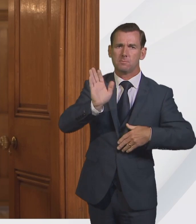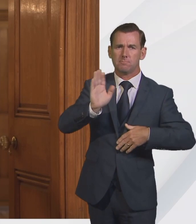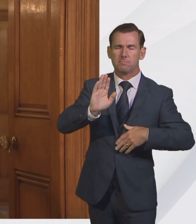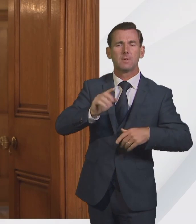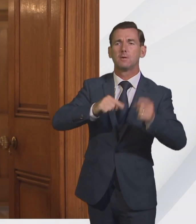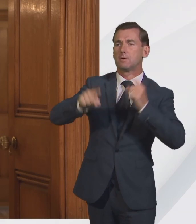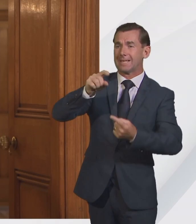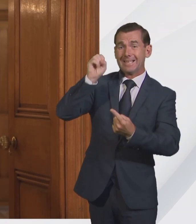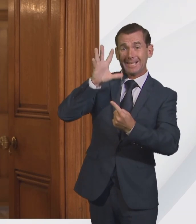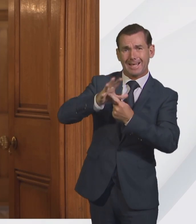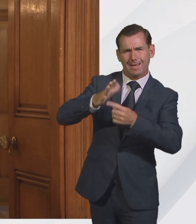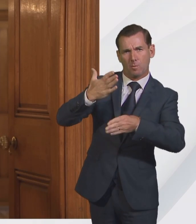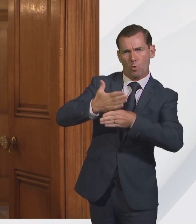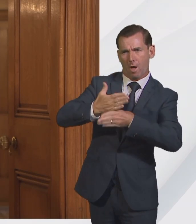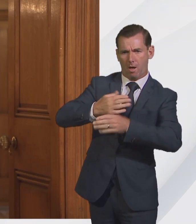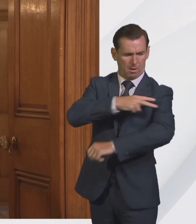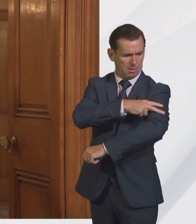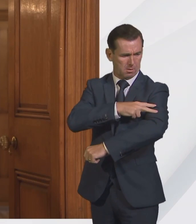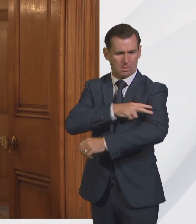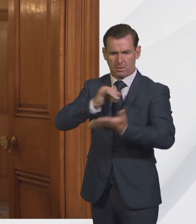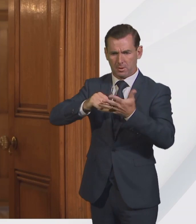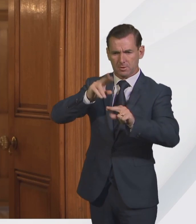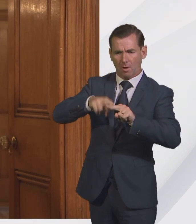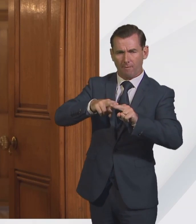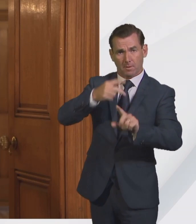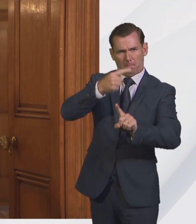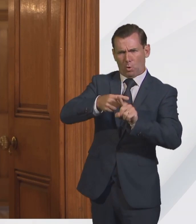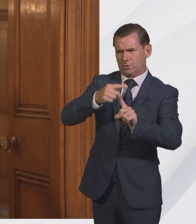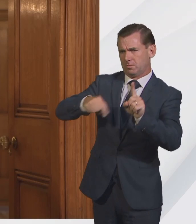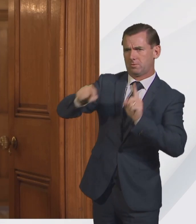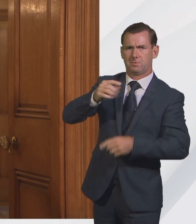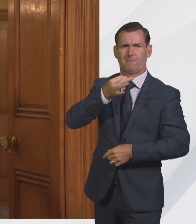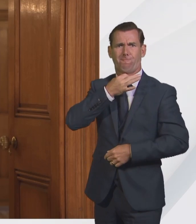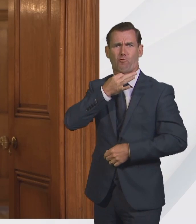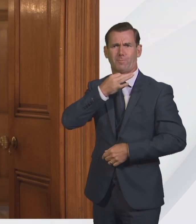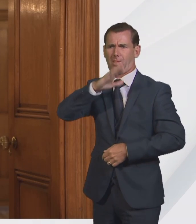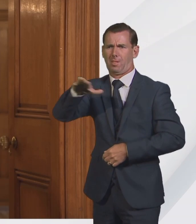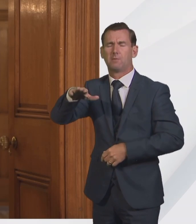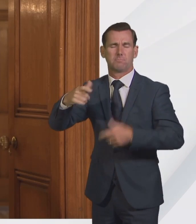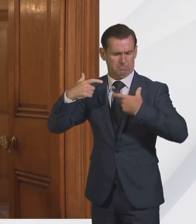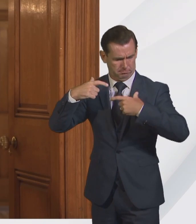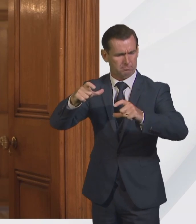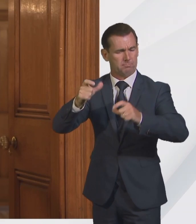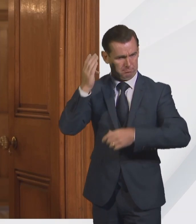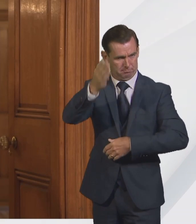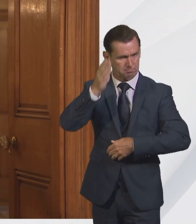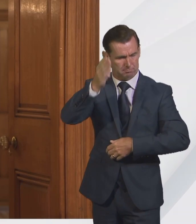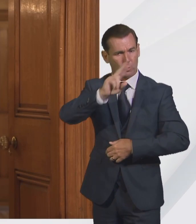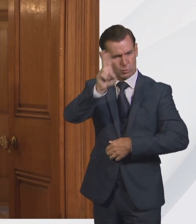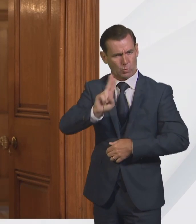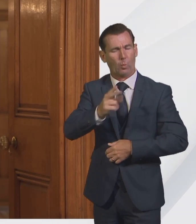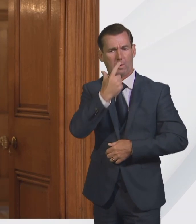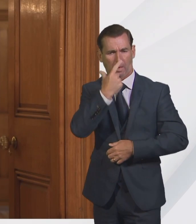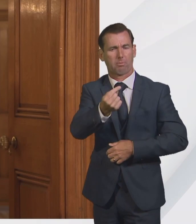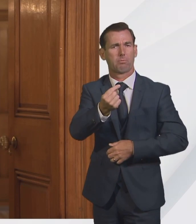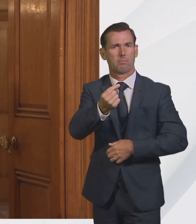critical workers, but also for those most vulnerable children in our society. This was